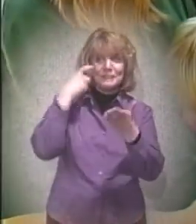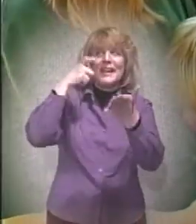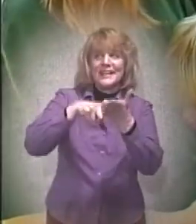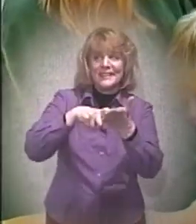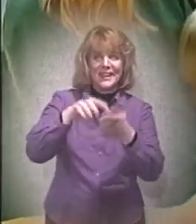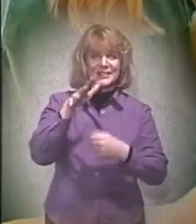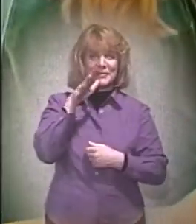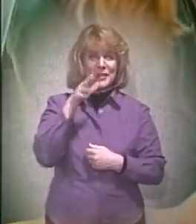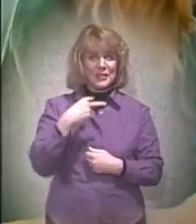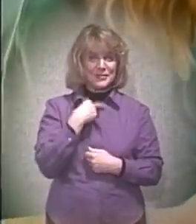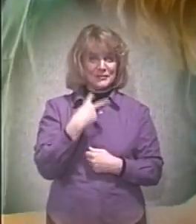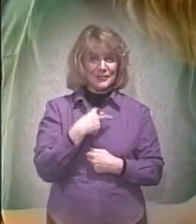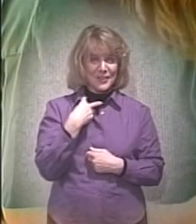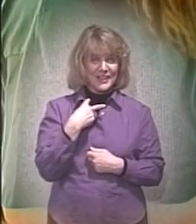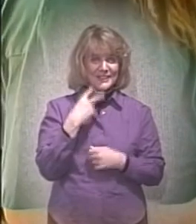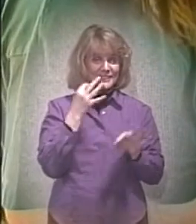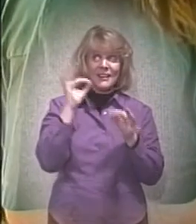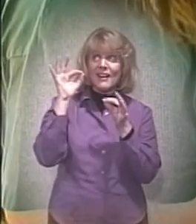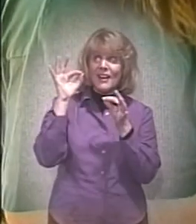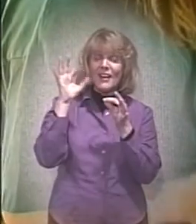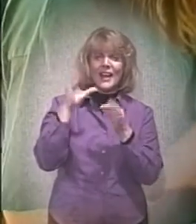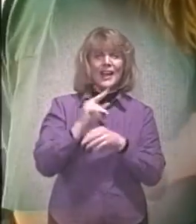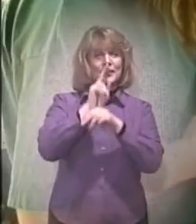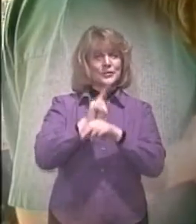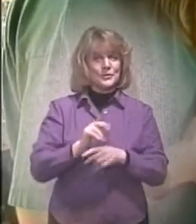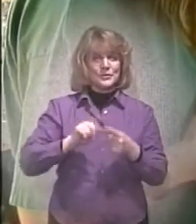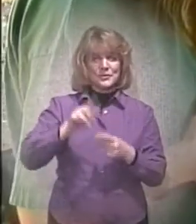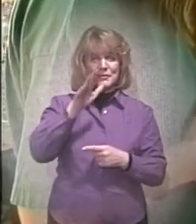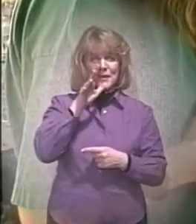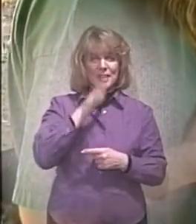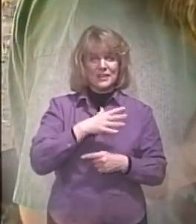voice, and he's accustomed to the sound of her heartbeat.